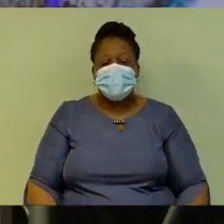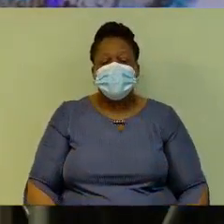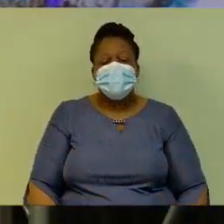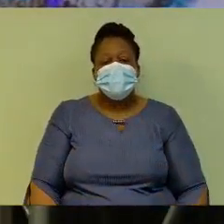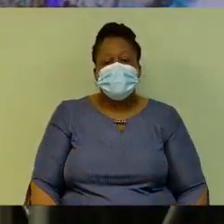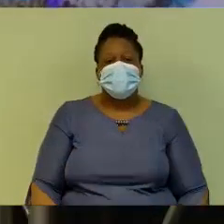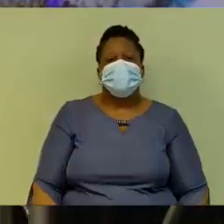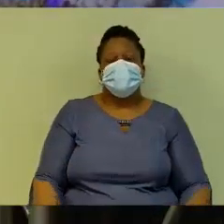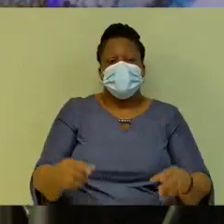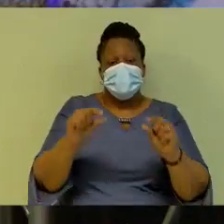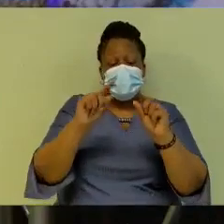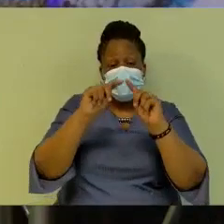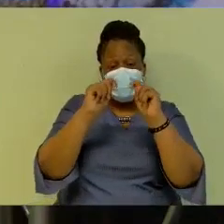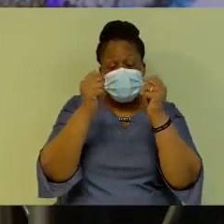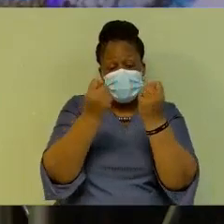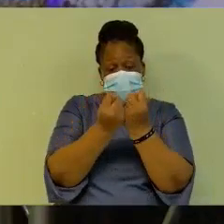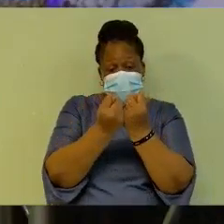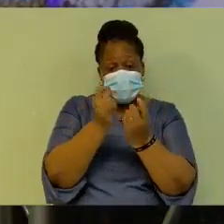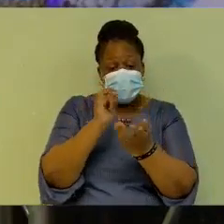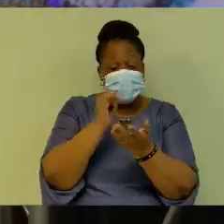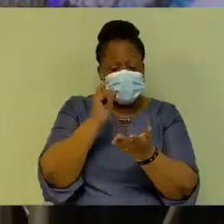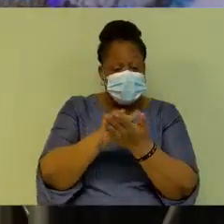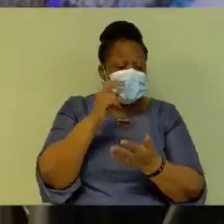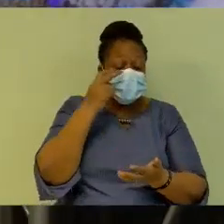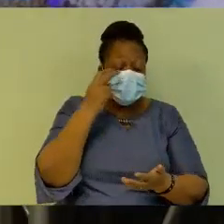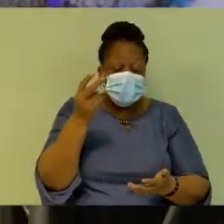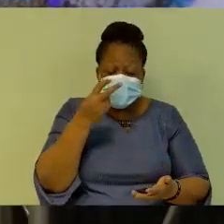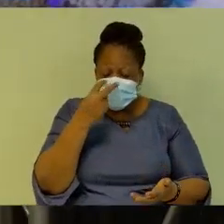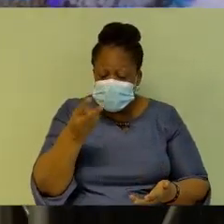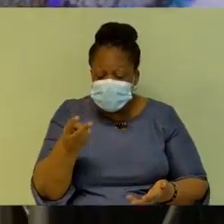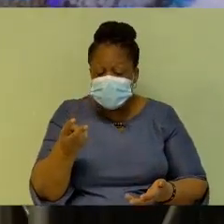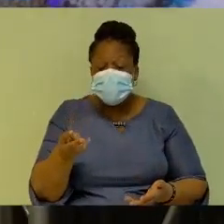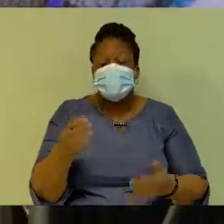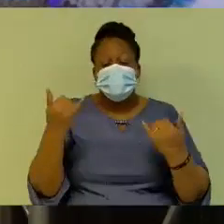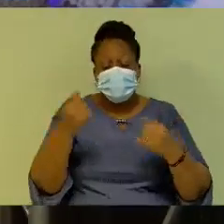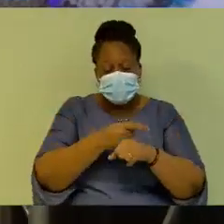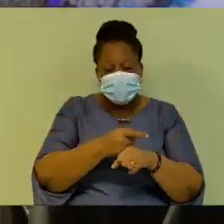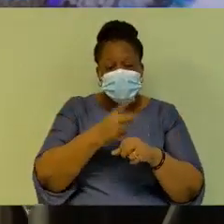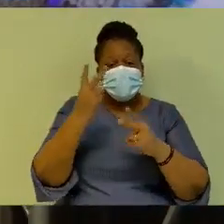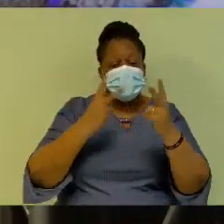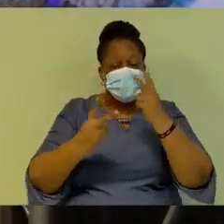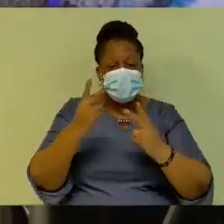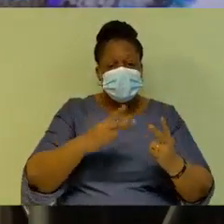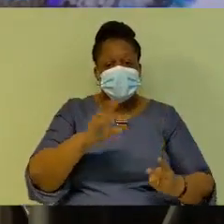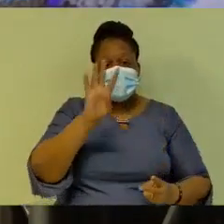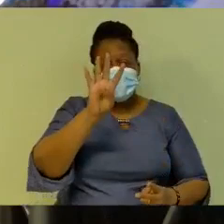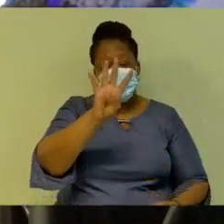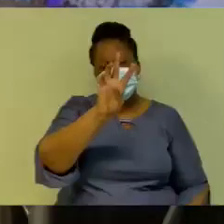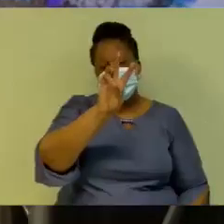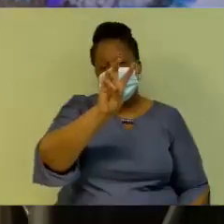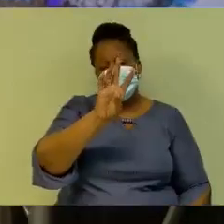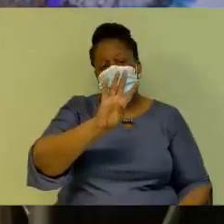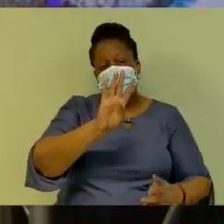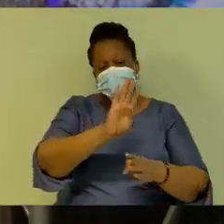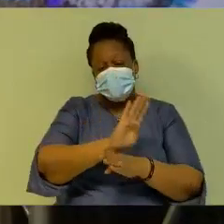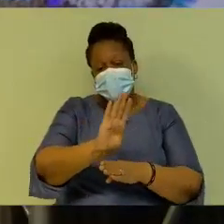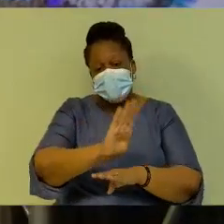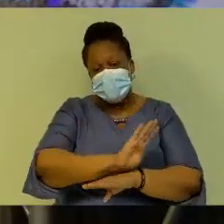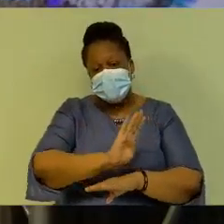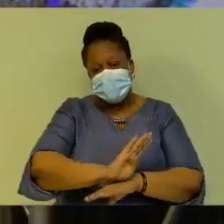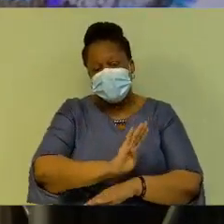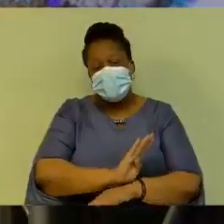of 46 businesses. From the stats that I have before me, the percentages are showing